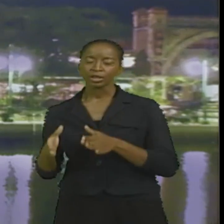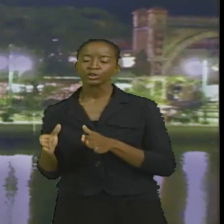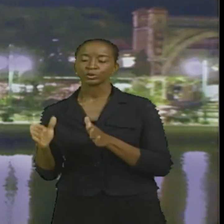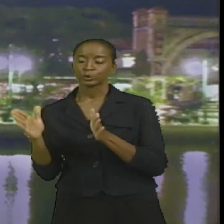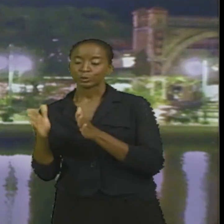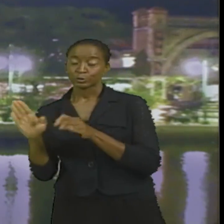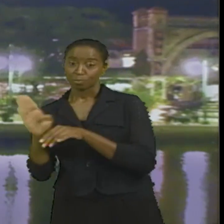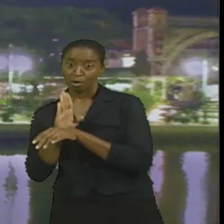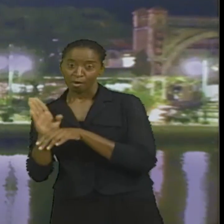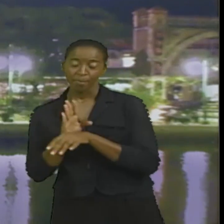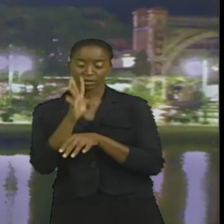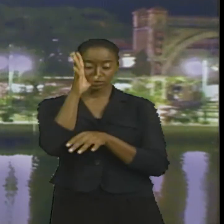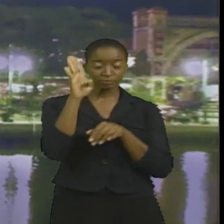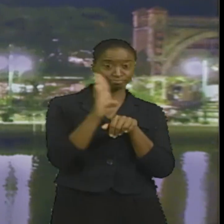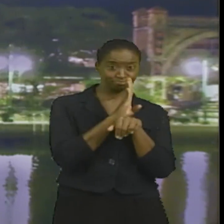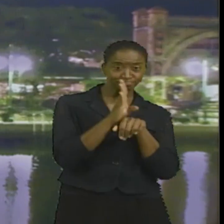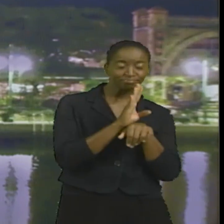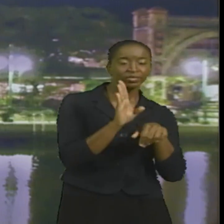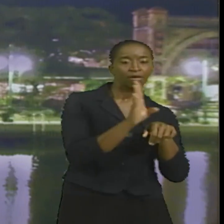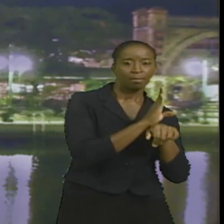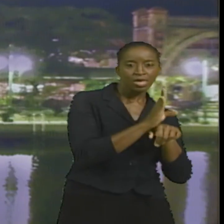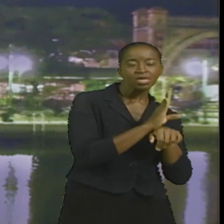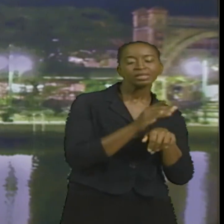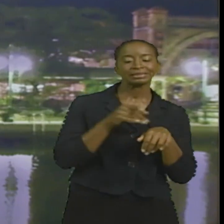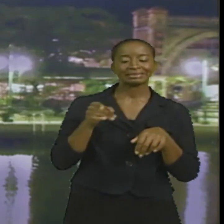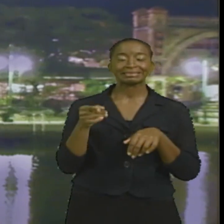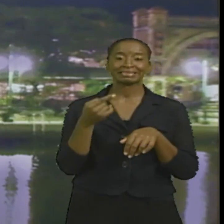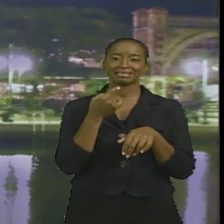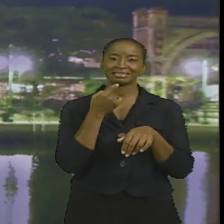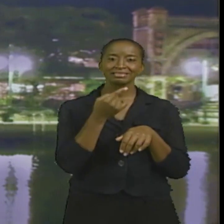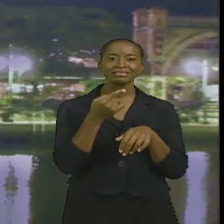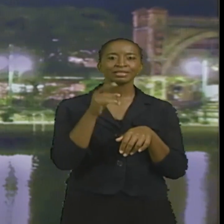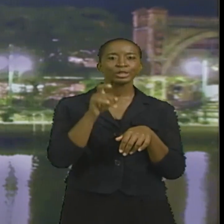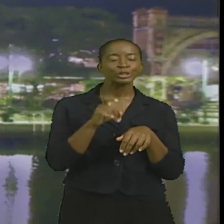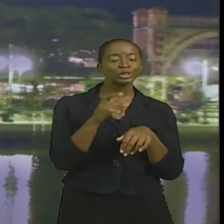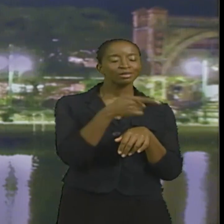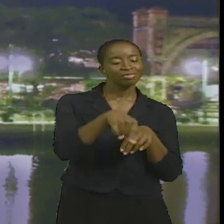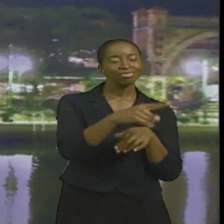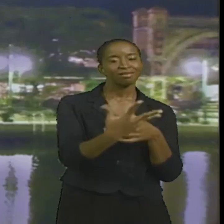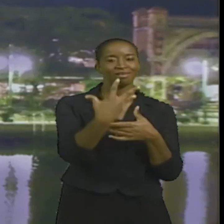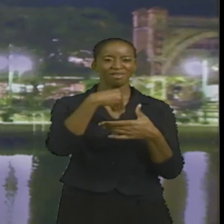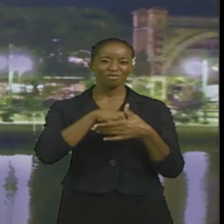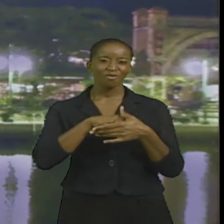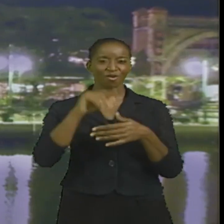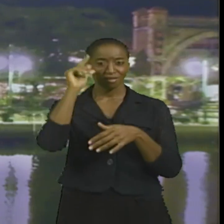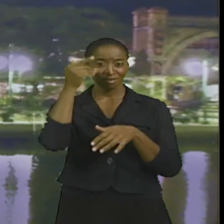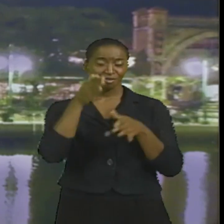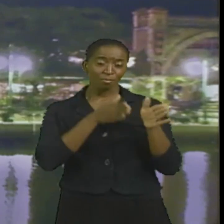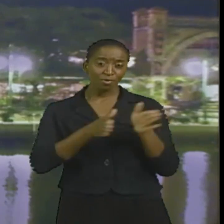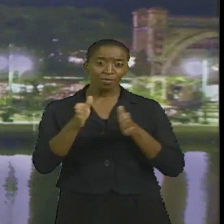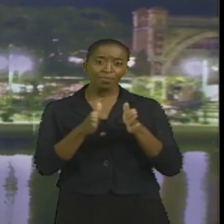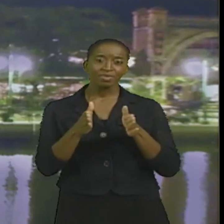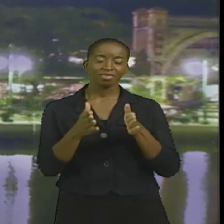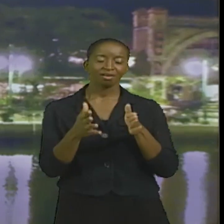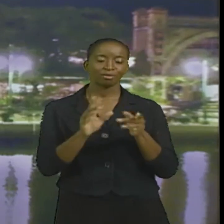Dwight Sutherland says this will be key since they are included in government's plan to transform Bridgetown into a smart city.